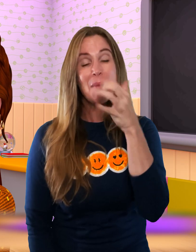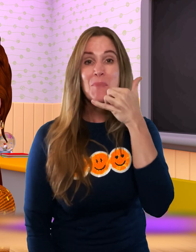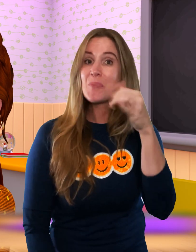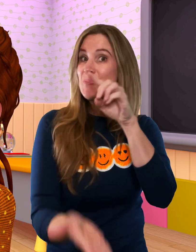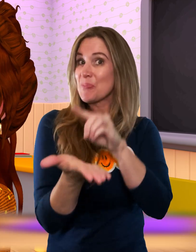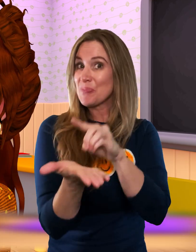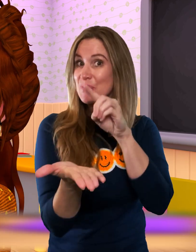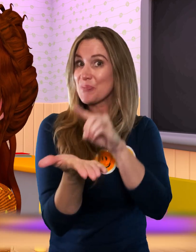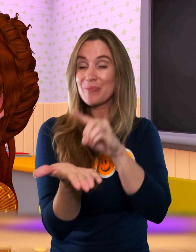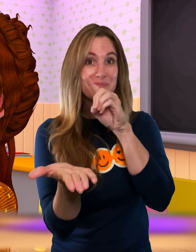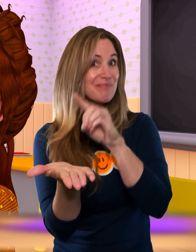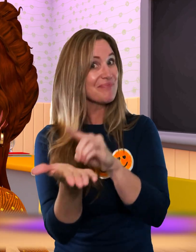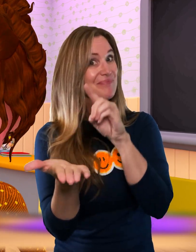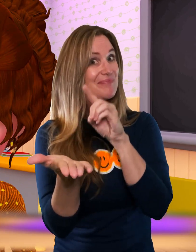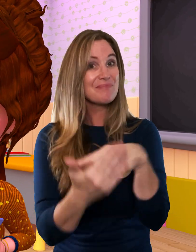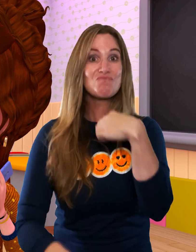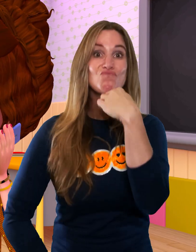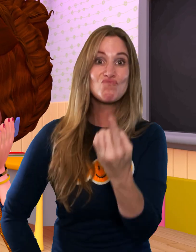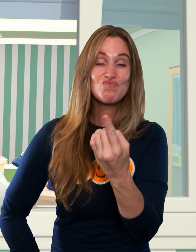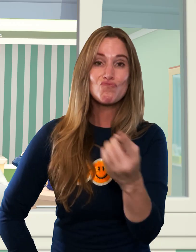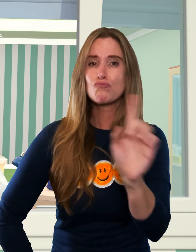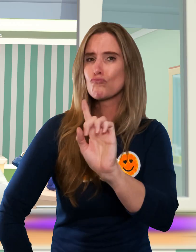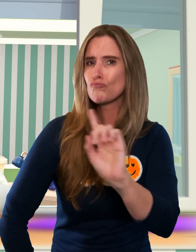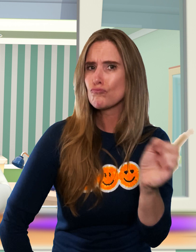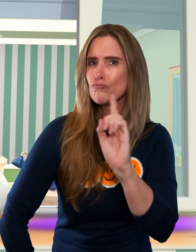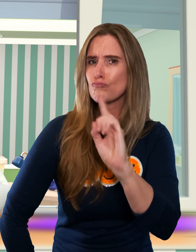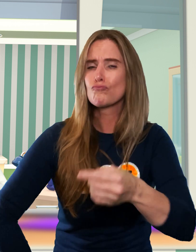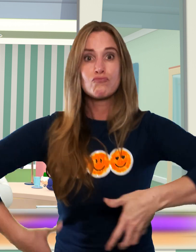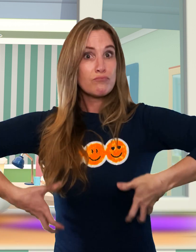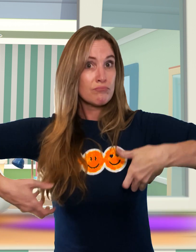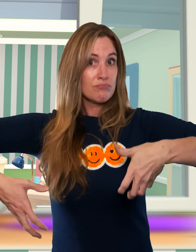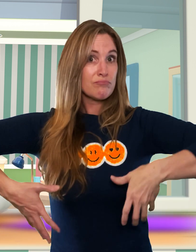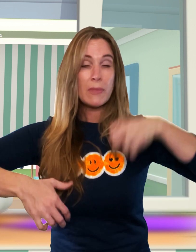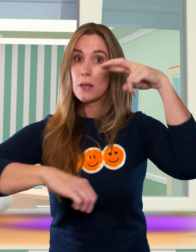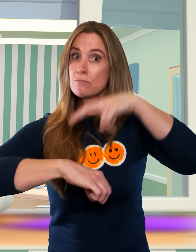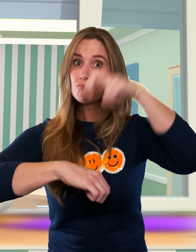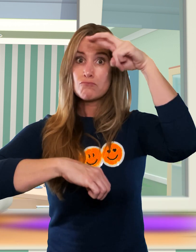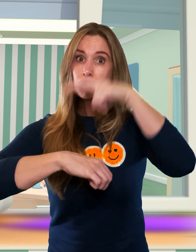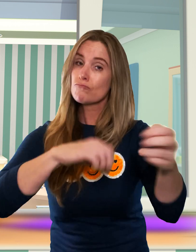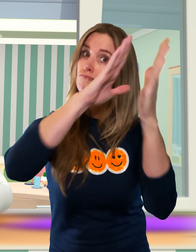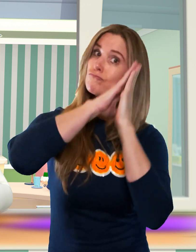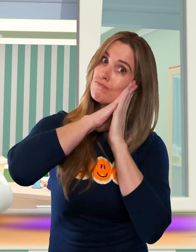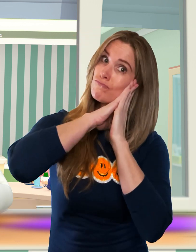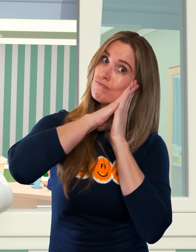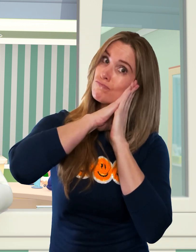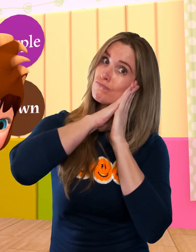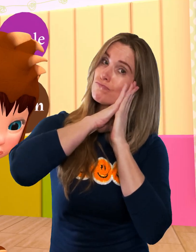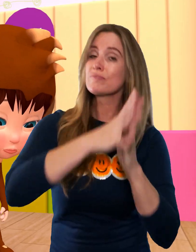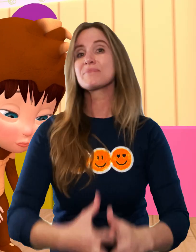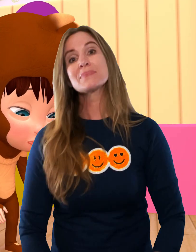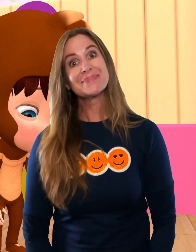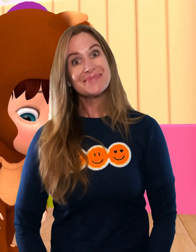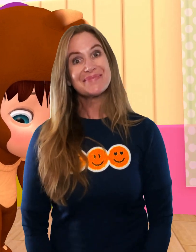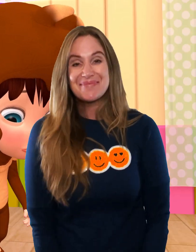Mama called the doctor and the doctor said, No more monkeys jumping on the bed.